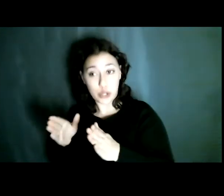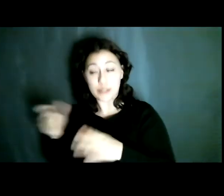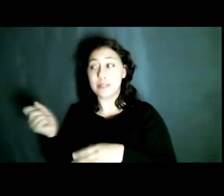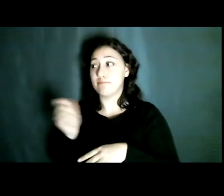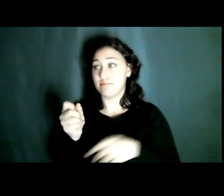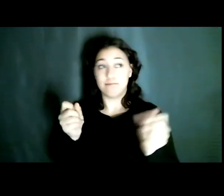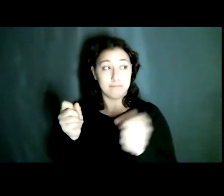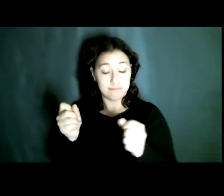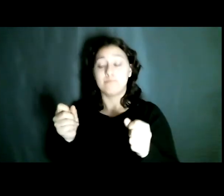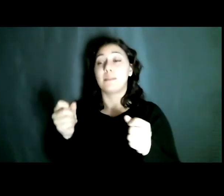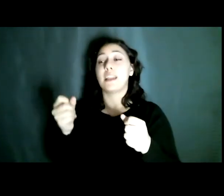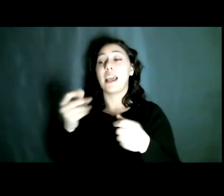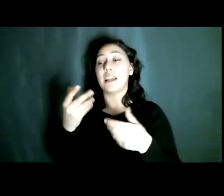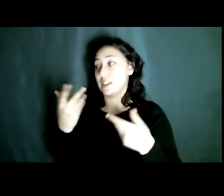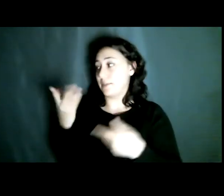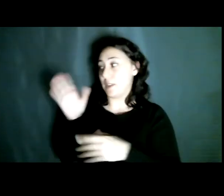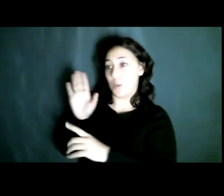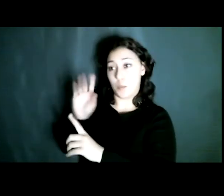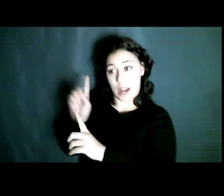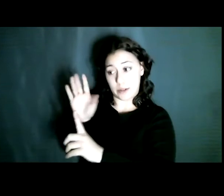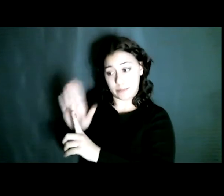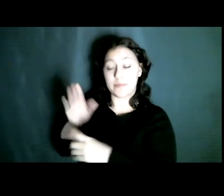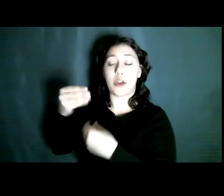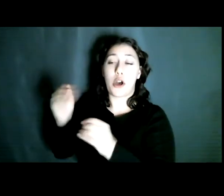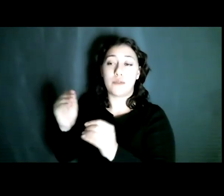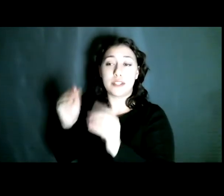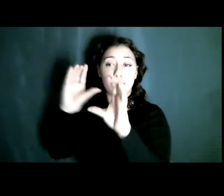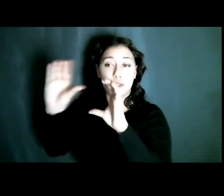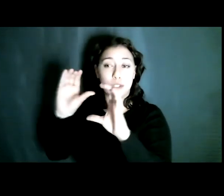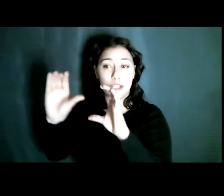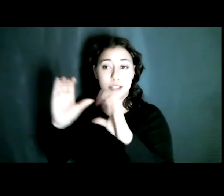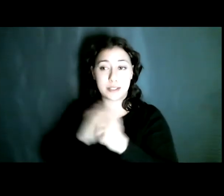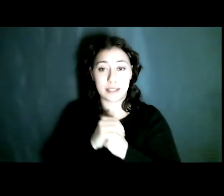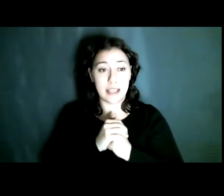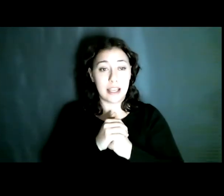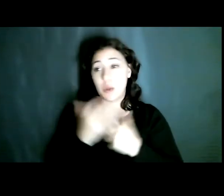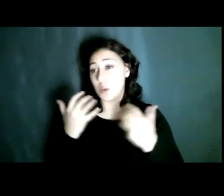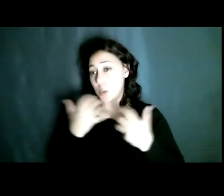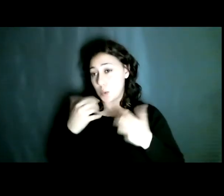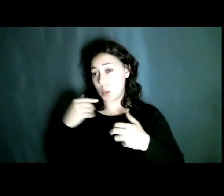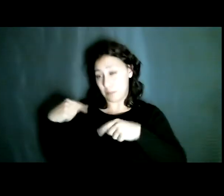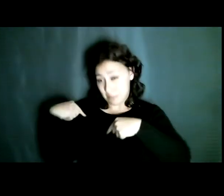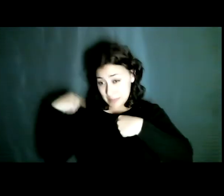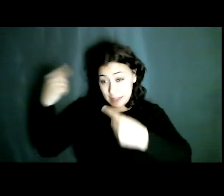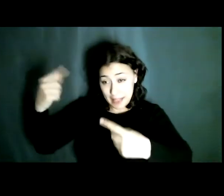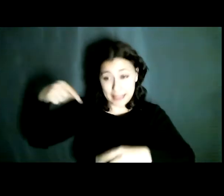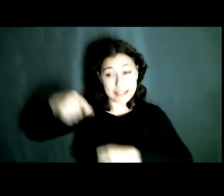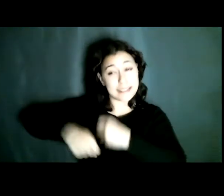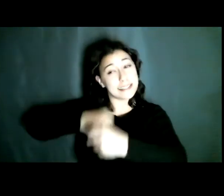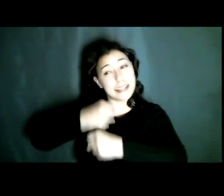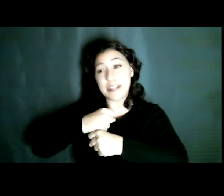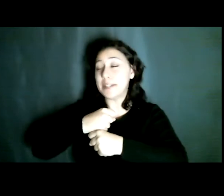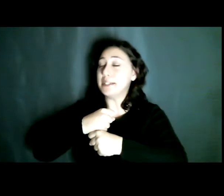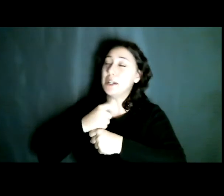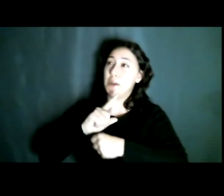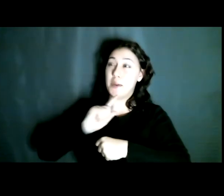been an extraordinary year, which has stretched all of us in so many ways. So we have a lot to celebrate